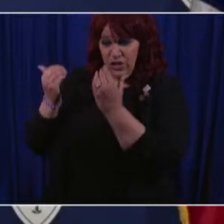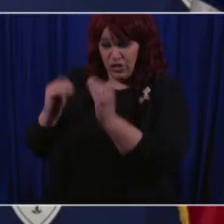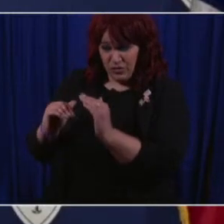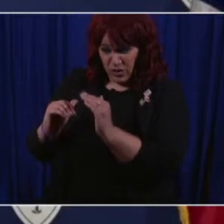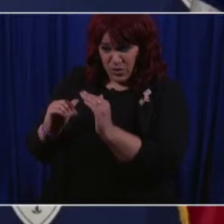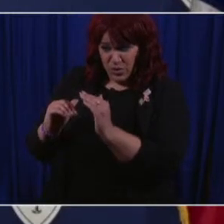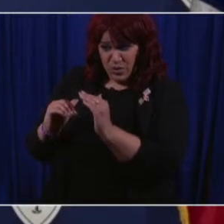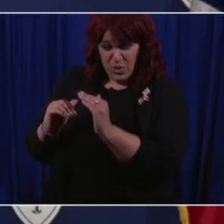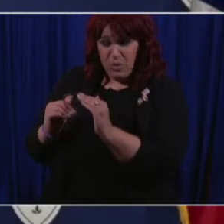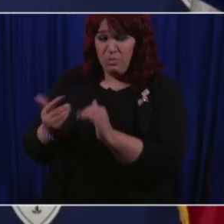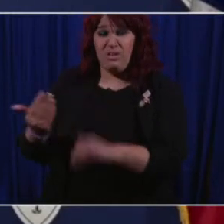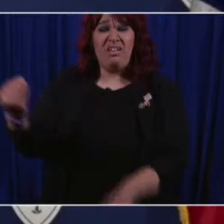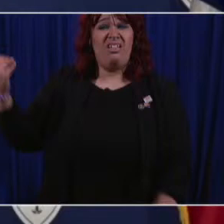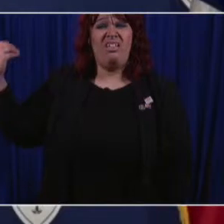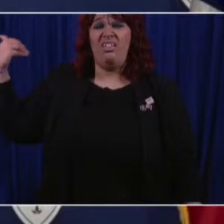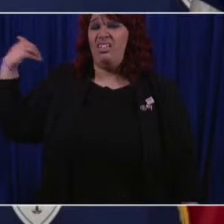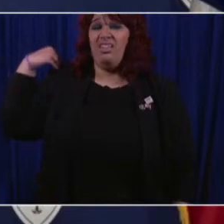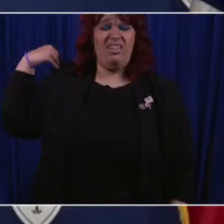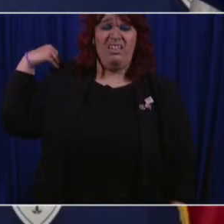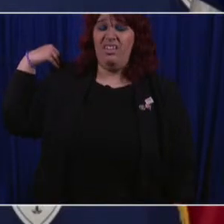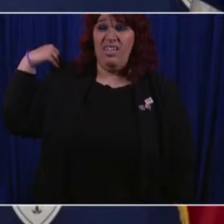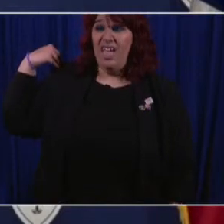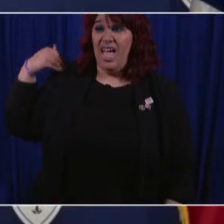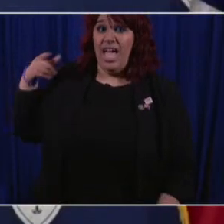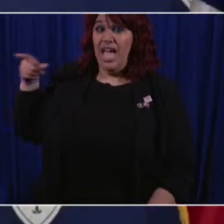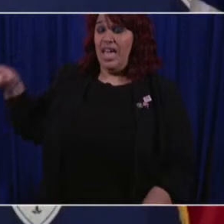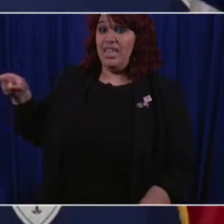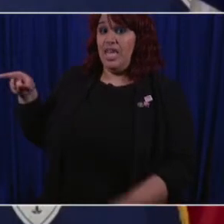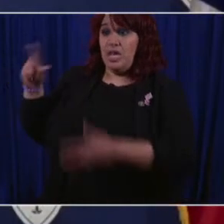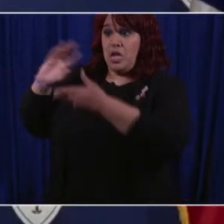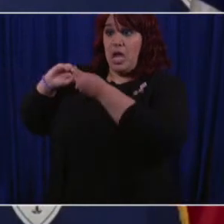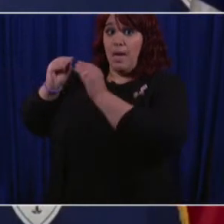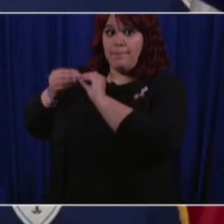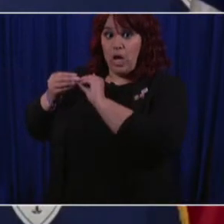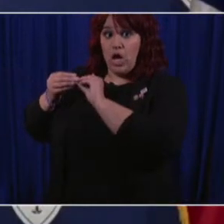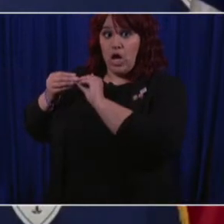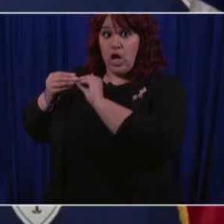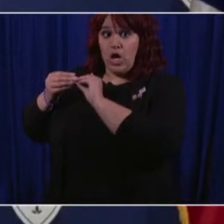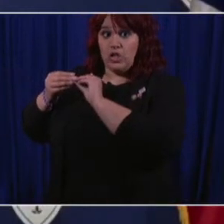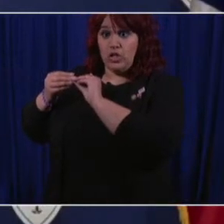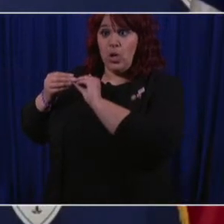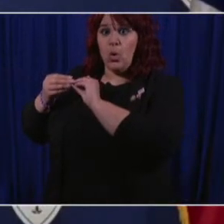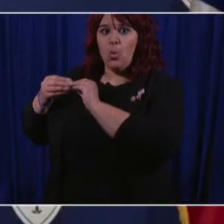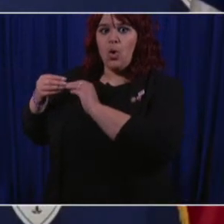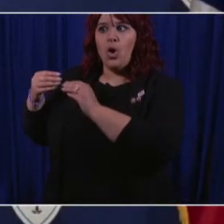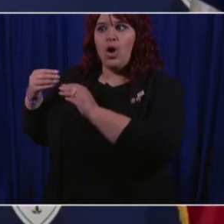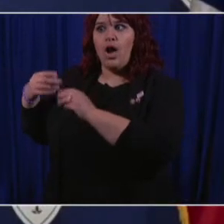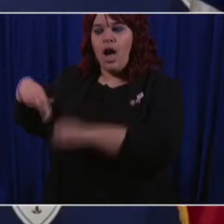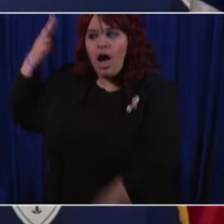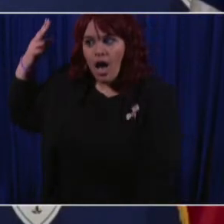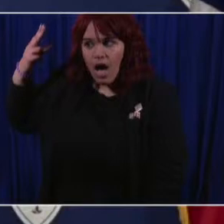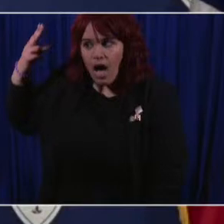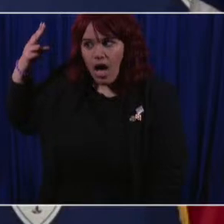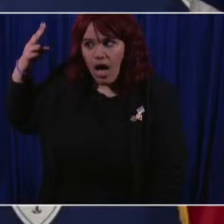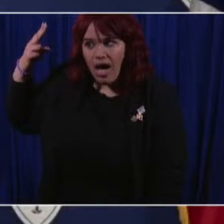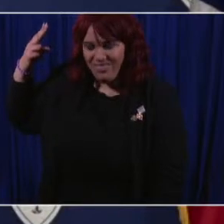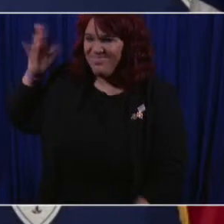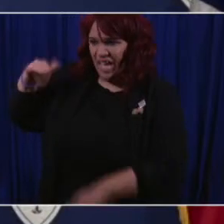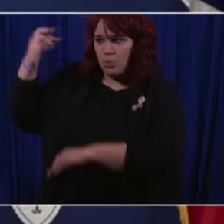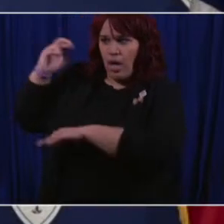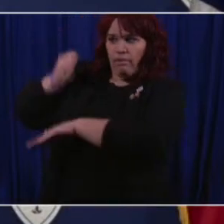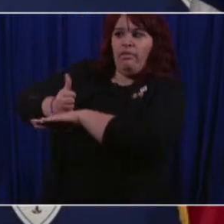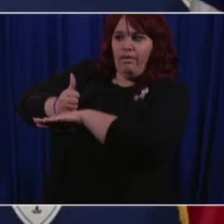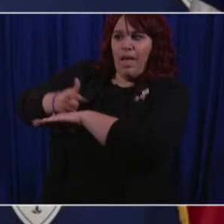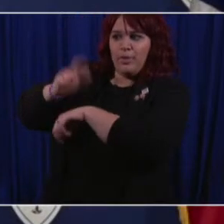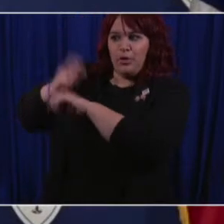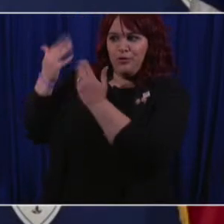question. Not even close to that. I mean, look, we use the tools that we have, and we've learned a